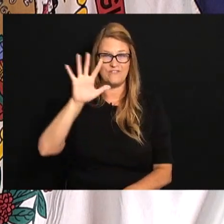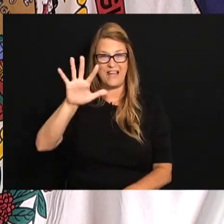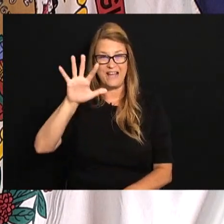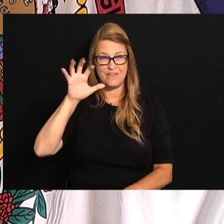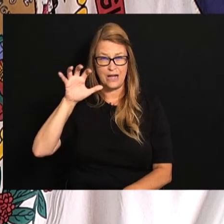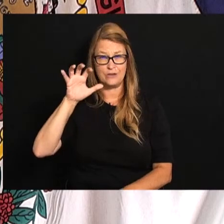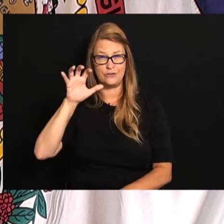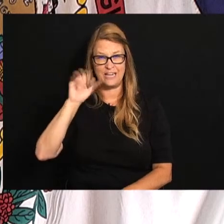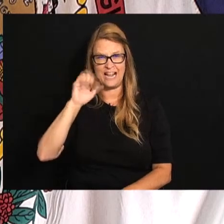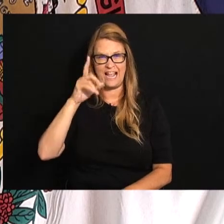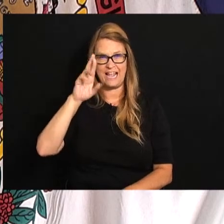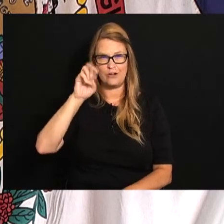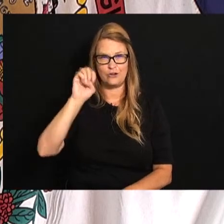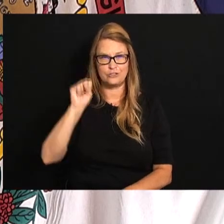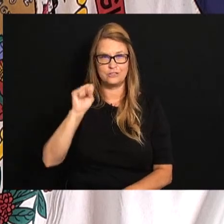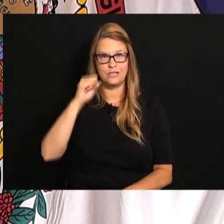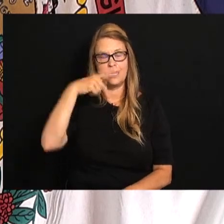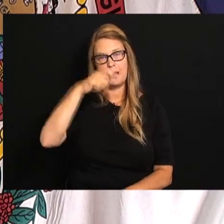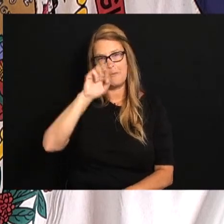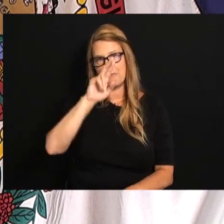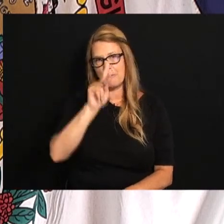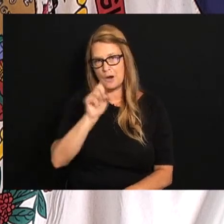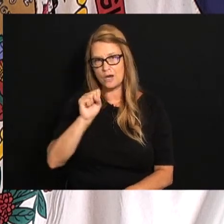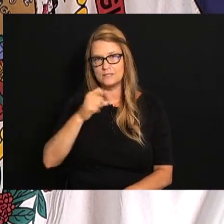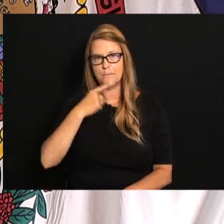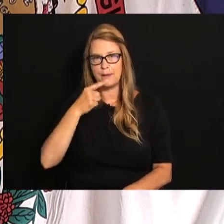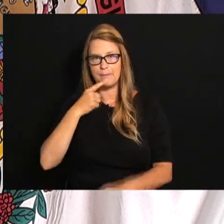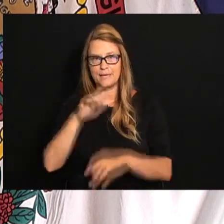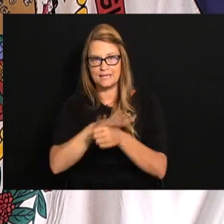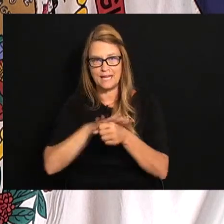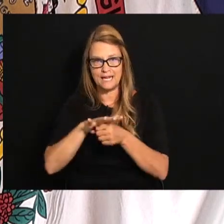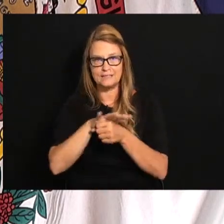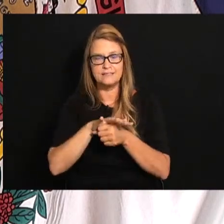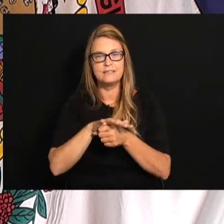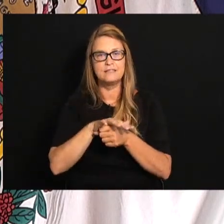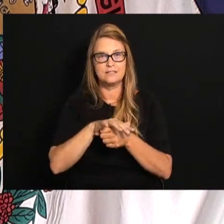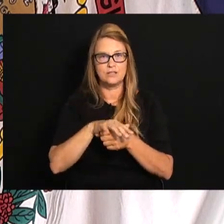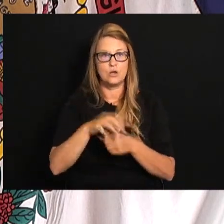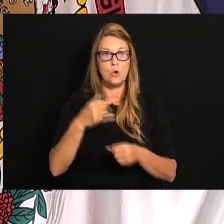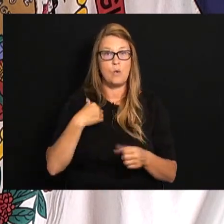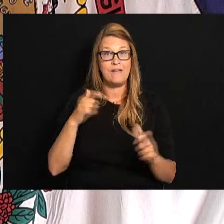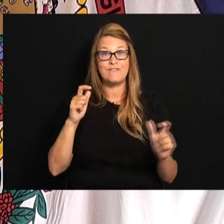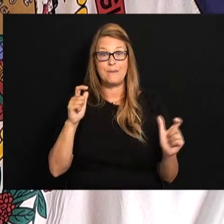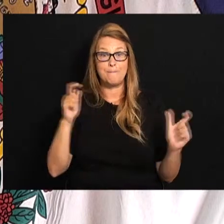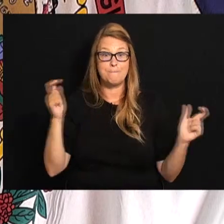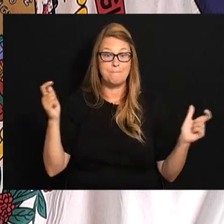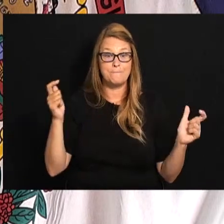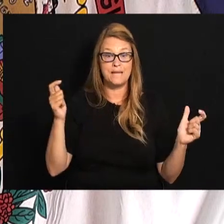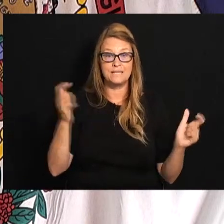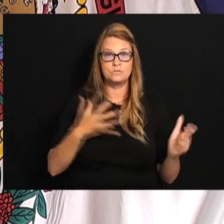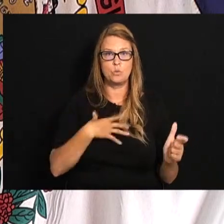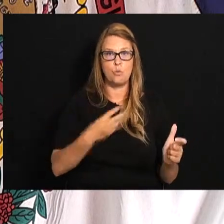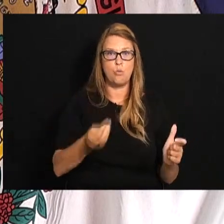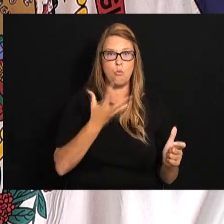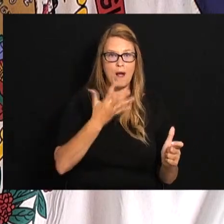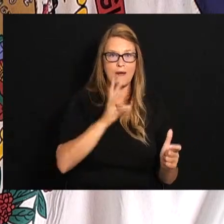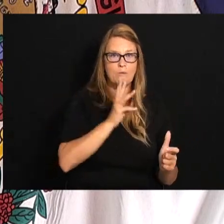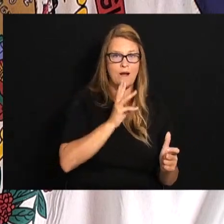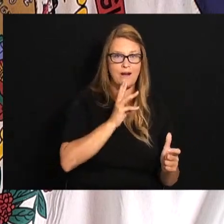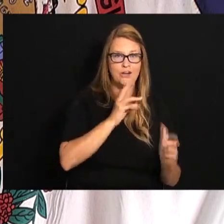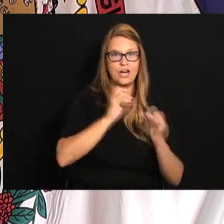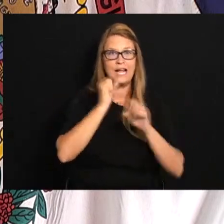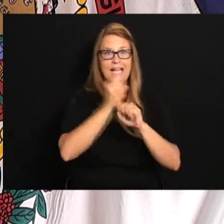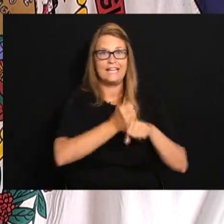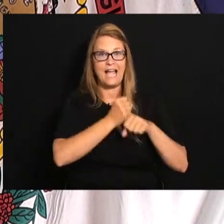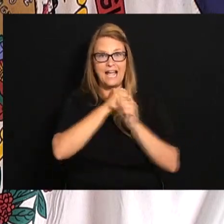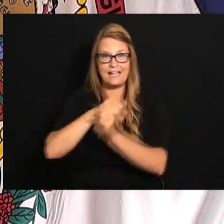1,500,000 acres of parks and public land. We have the greatest density of whitewater and kayaking